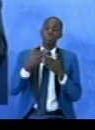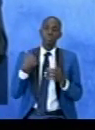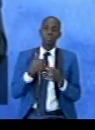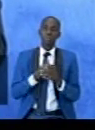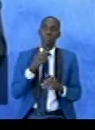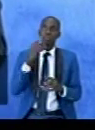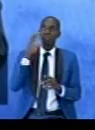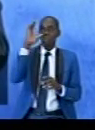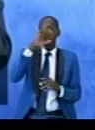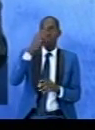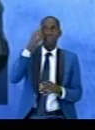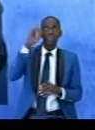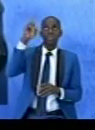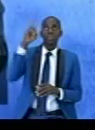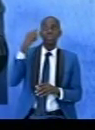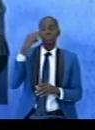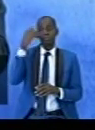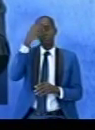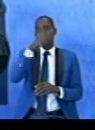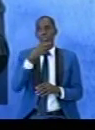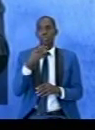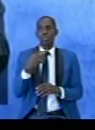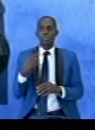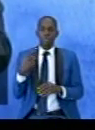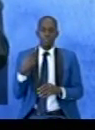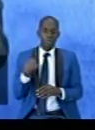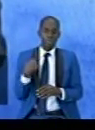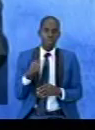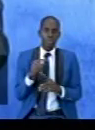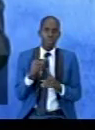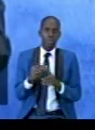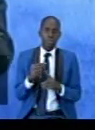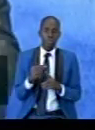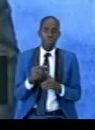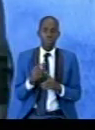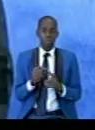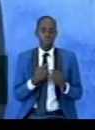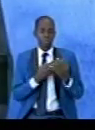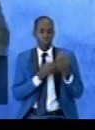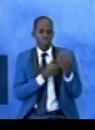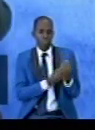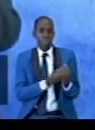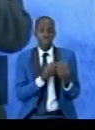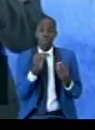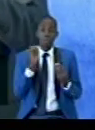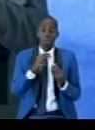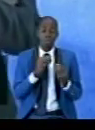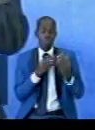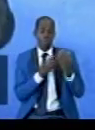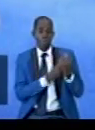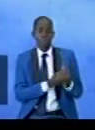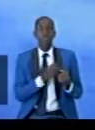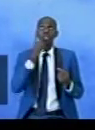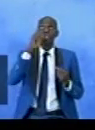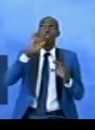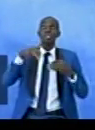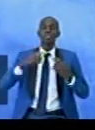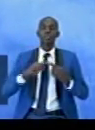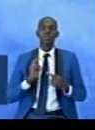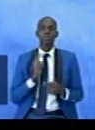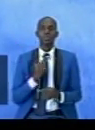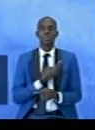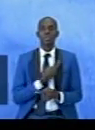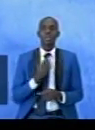more courage, the more confidence, and the more strength he gives unto us. Our